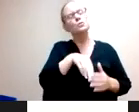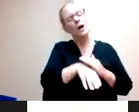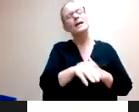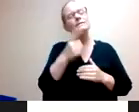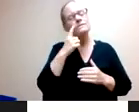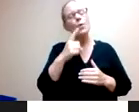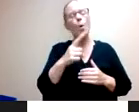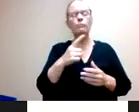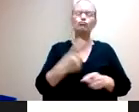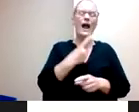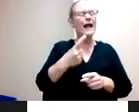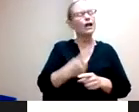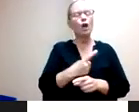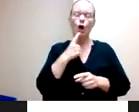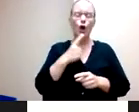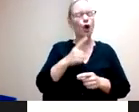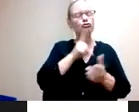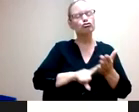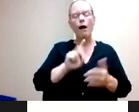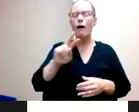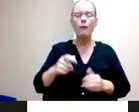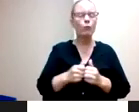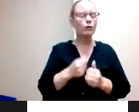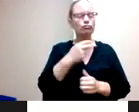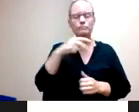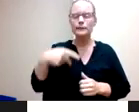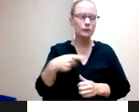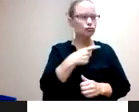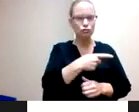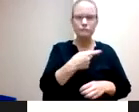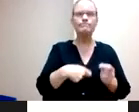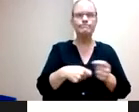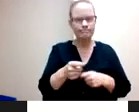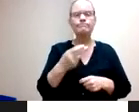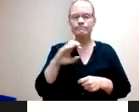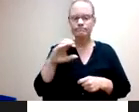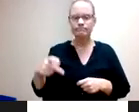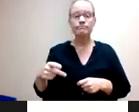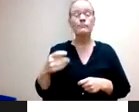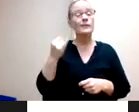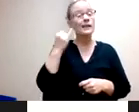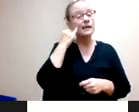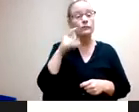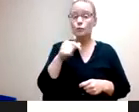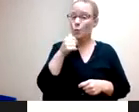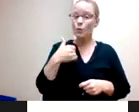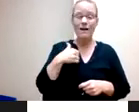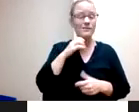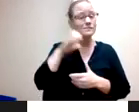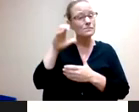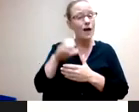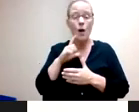useful. The next, if you don't have a spouse or domestic partner, would be adult child. Actually, all